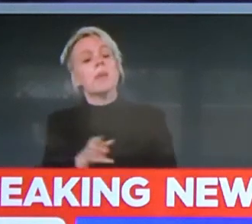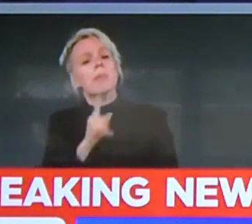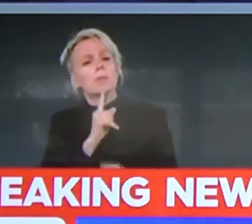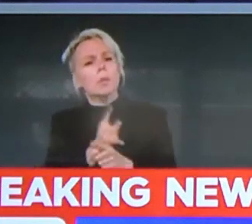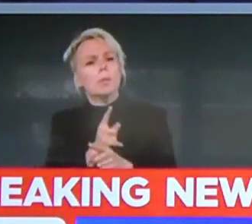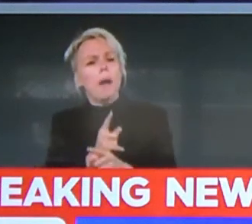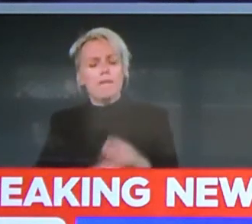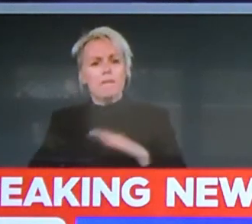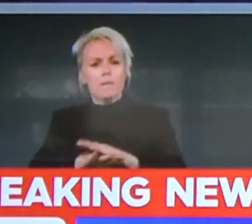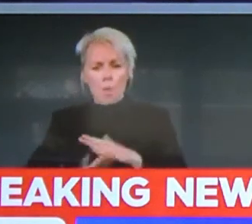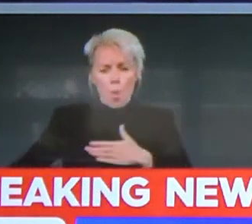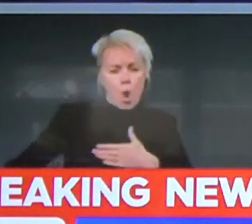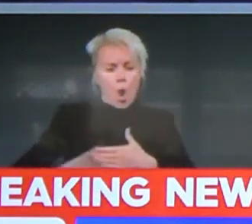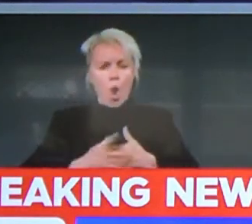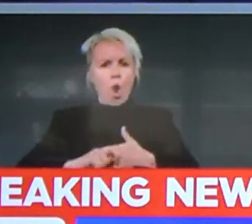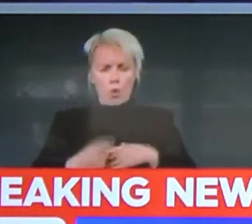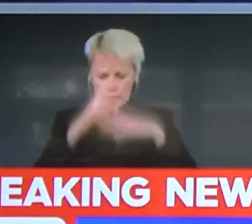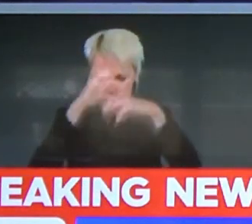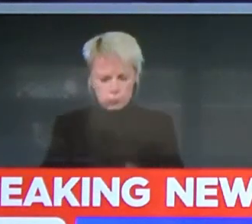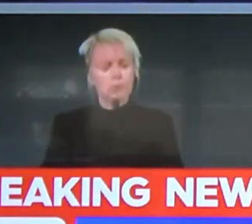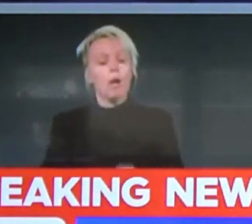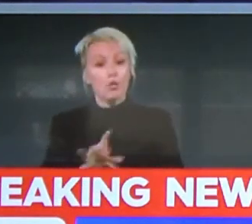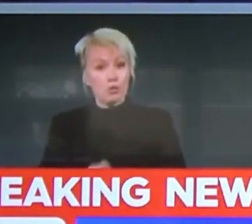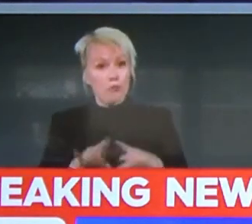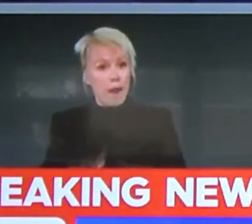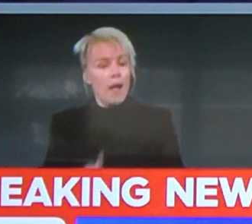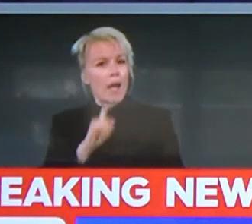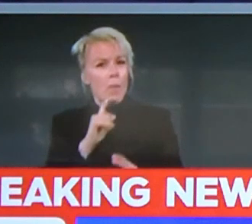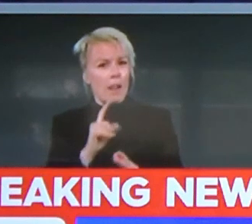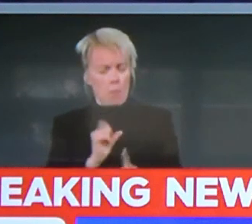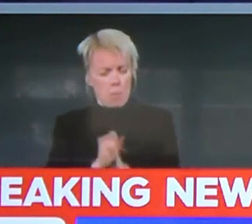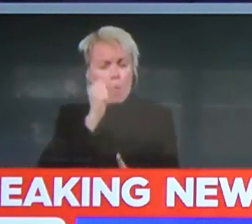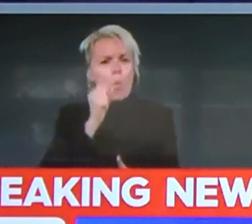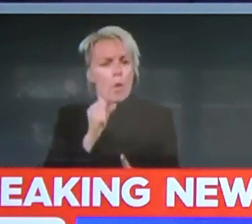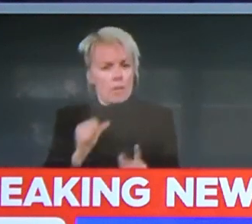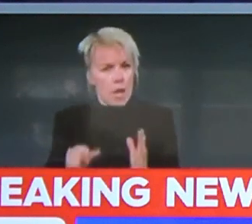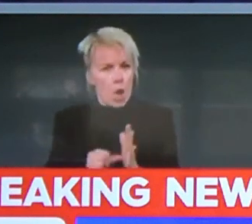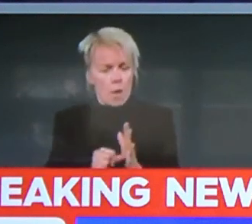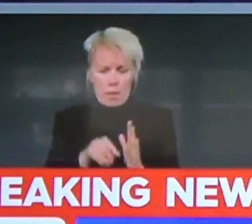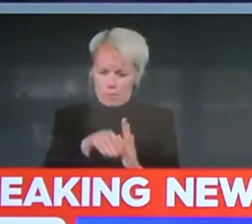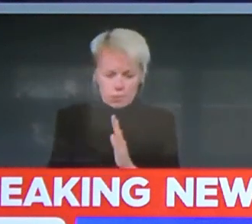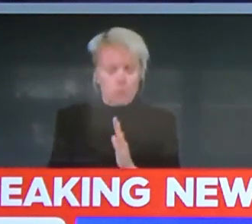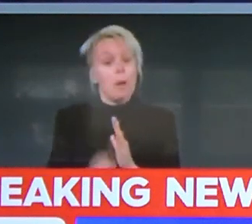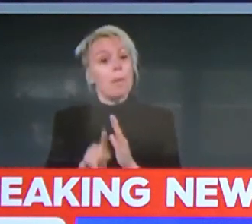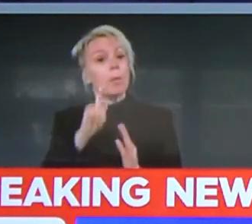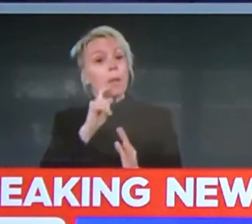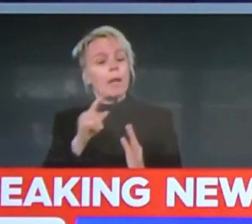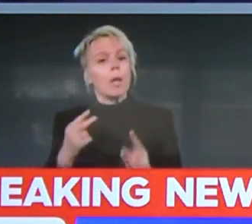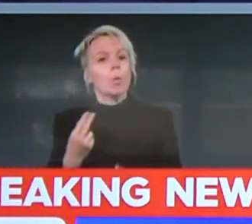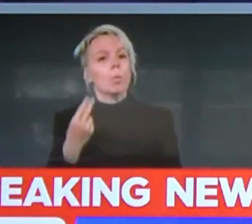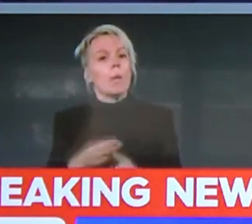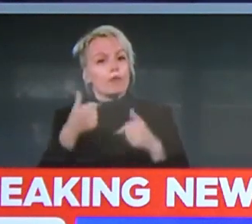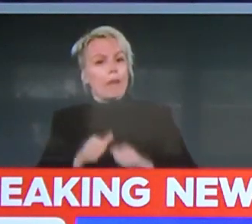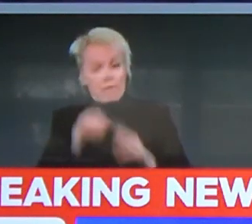curve immediately and then get Australia out of an economic recession in a quicker fashion. Why was that advice